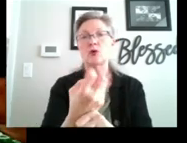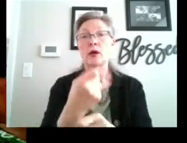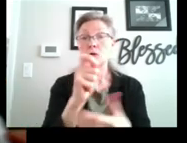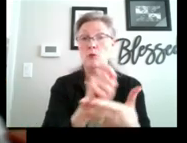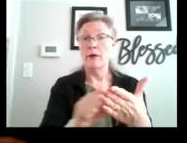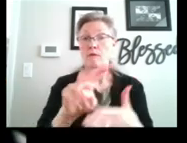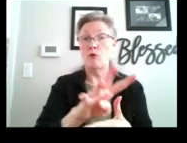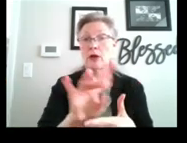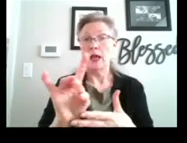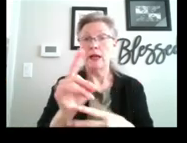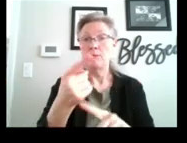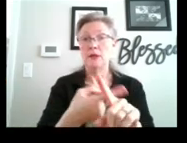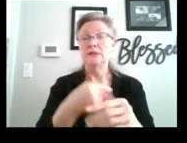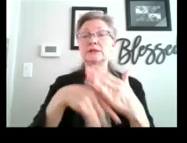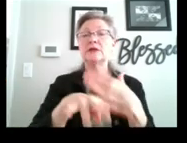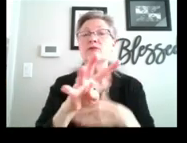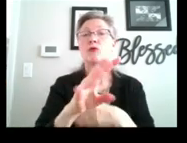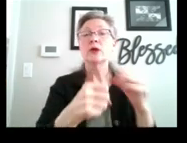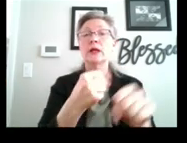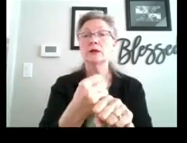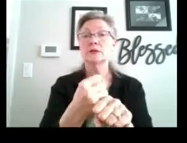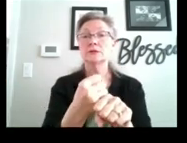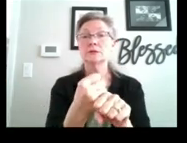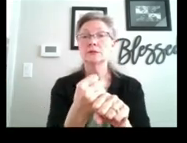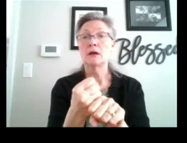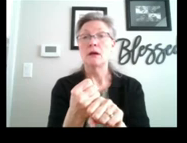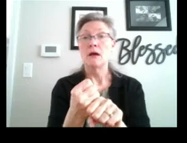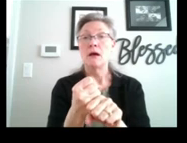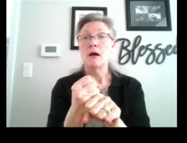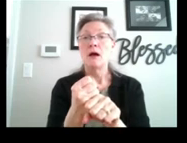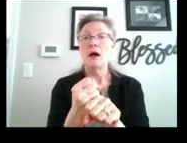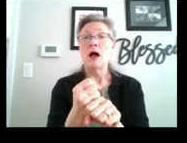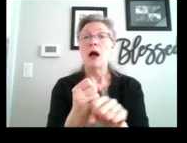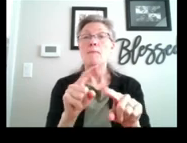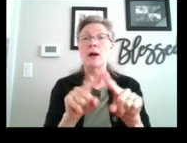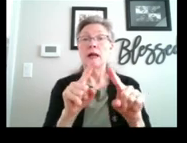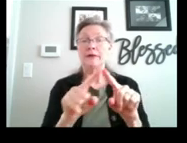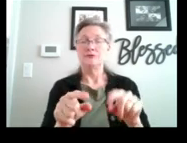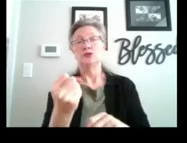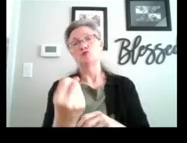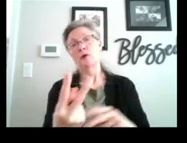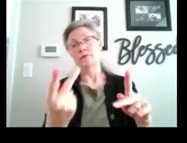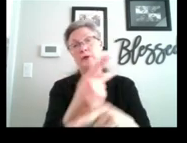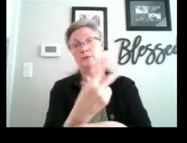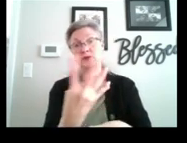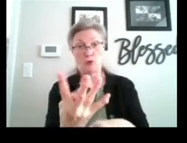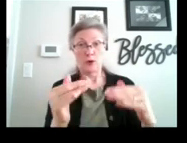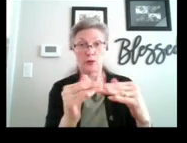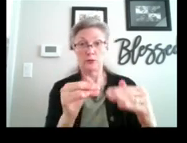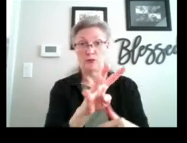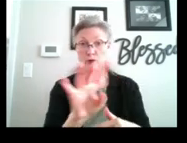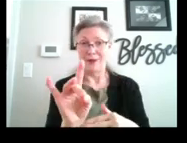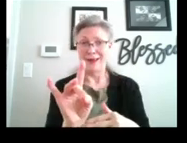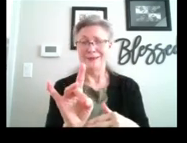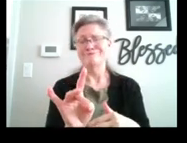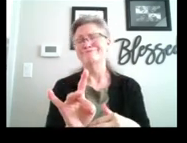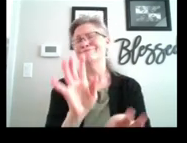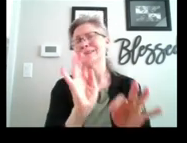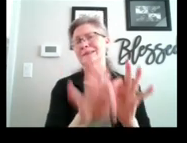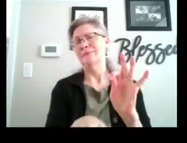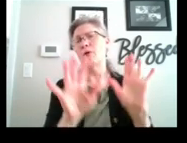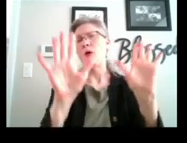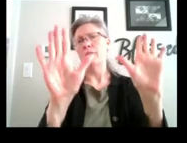are 48 months in 4 years. Alternatively, if you just did 12 times 4 equals 48, that's